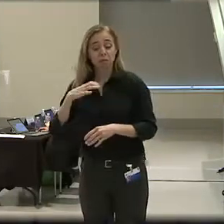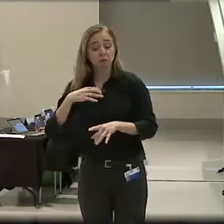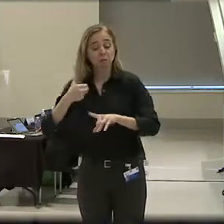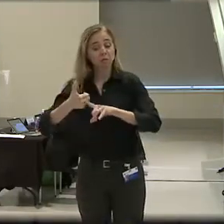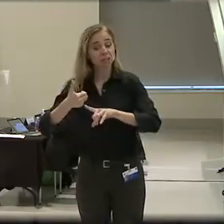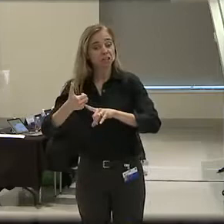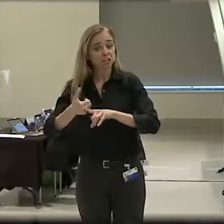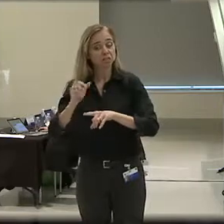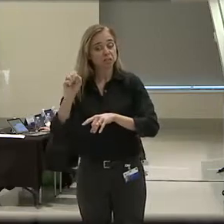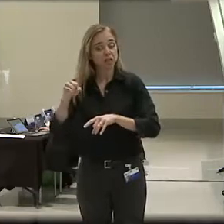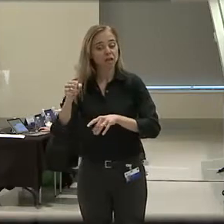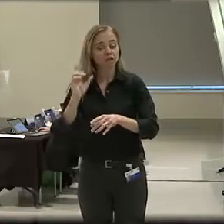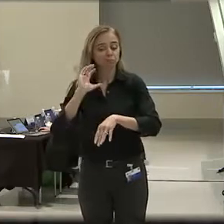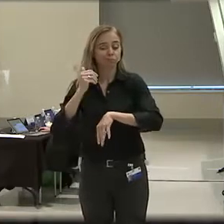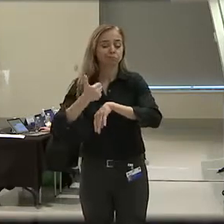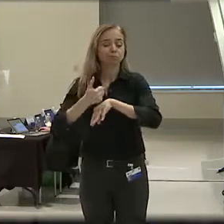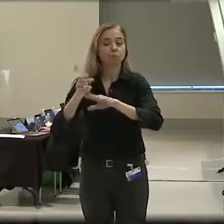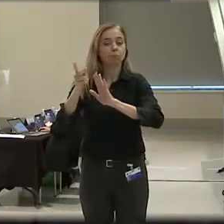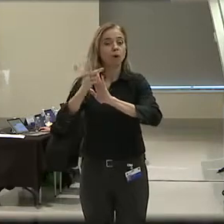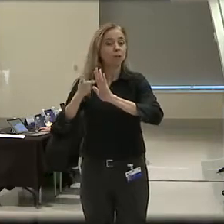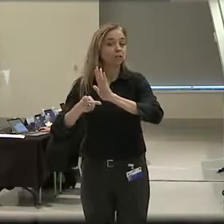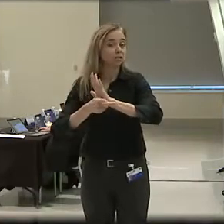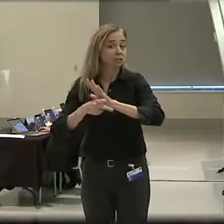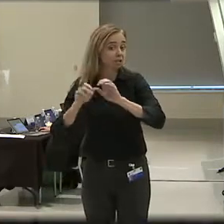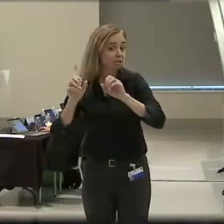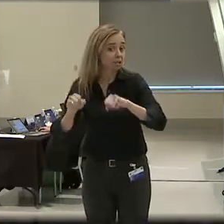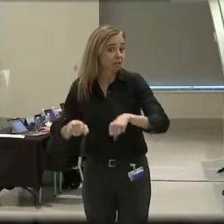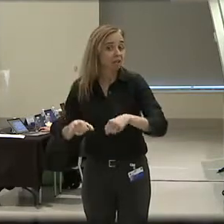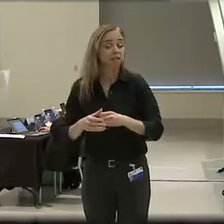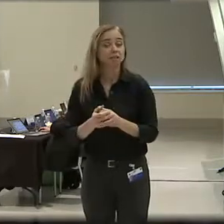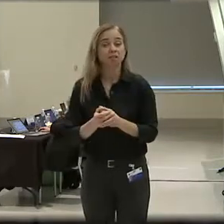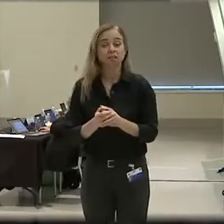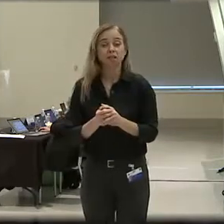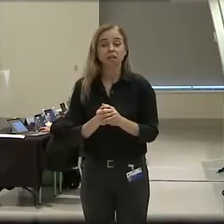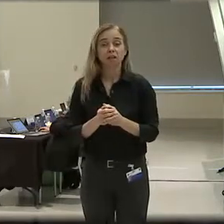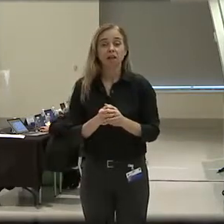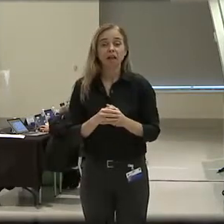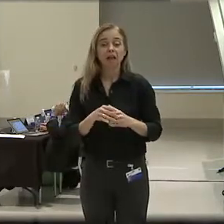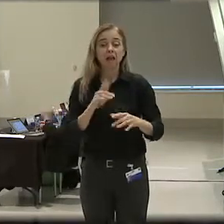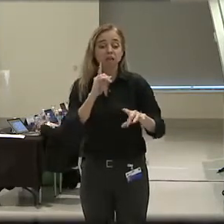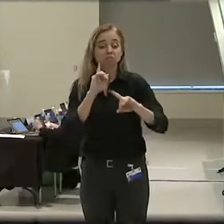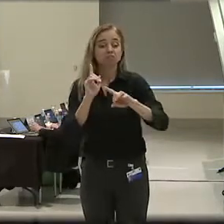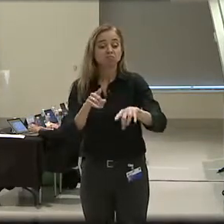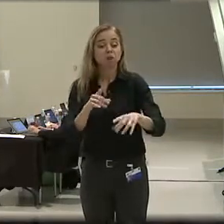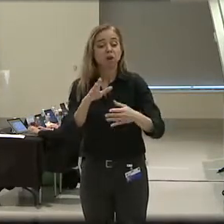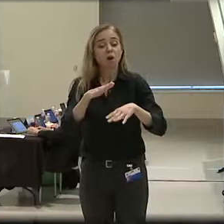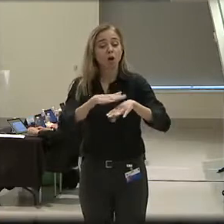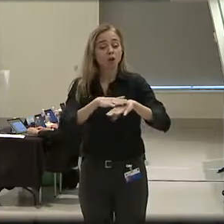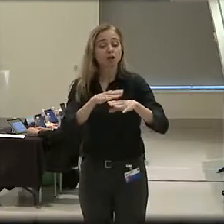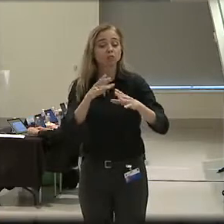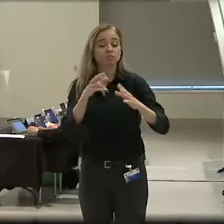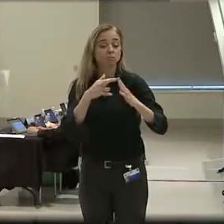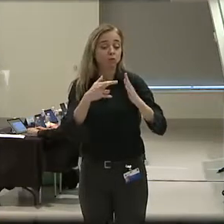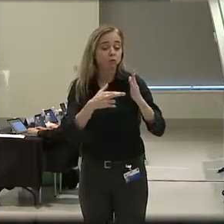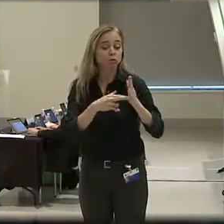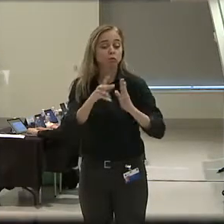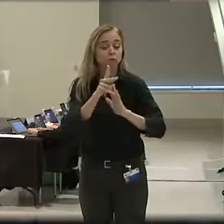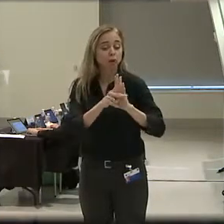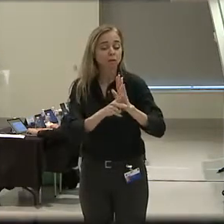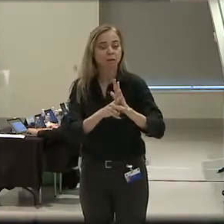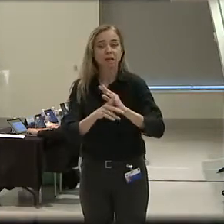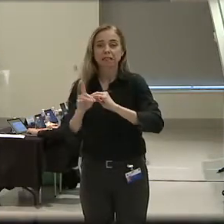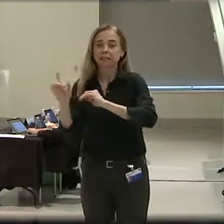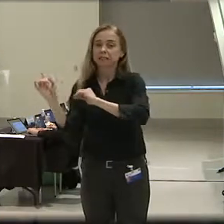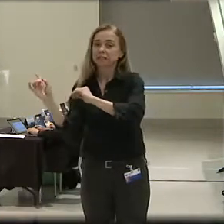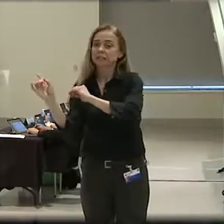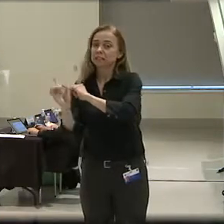does make policy and can rule individual actions of a police officer out of policy, the discipline